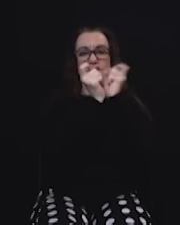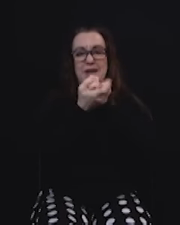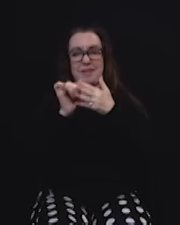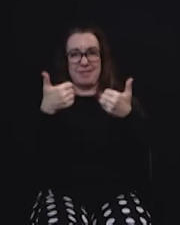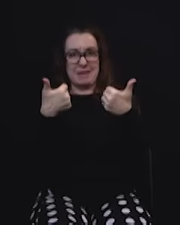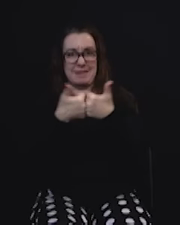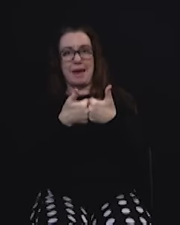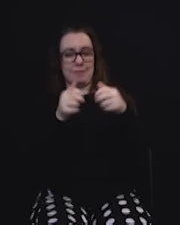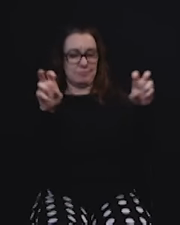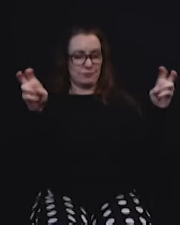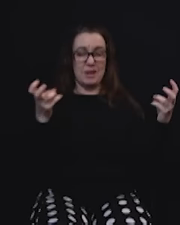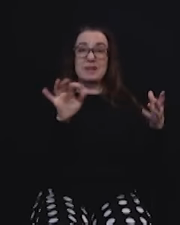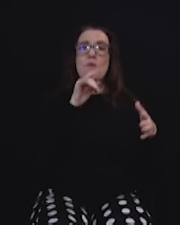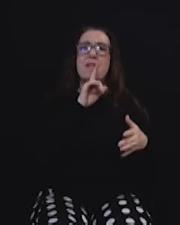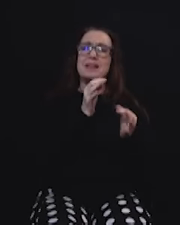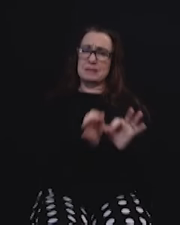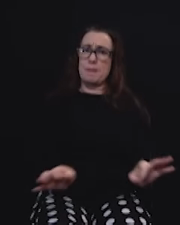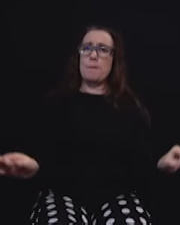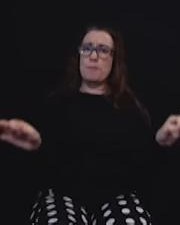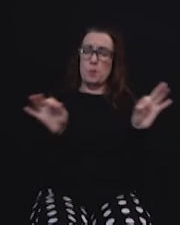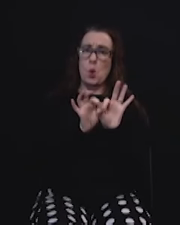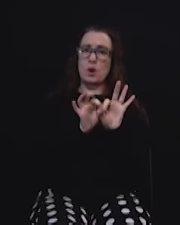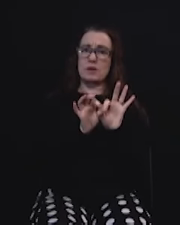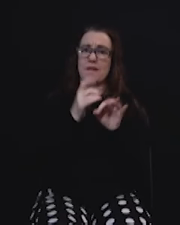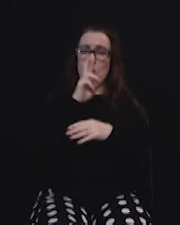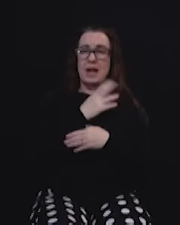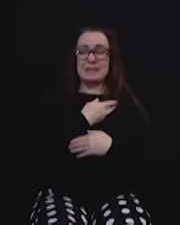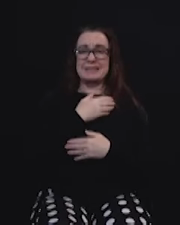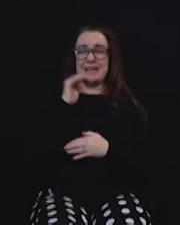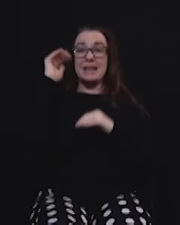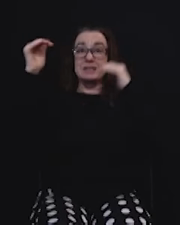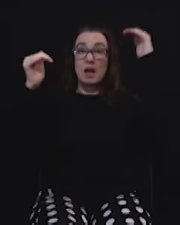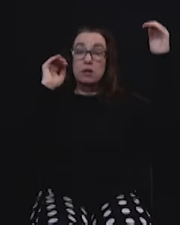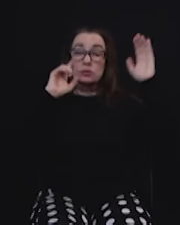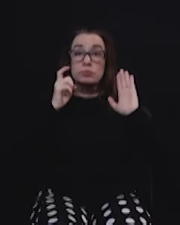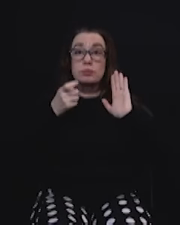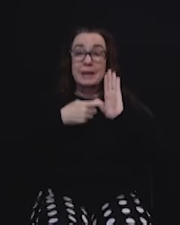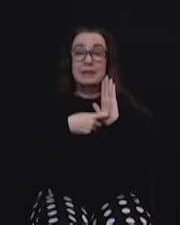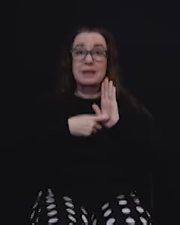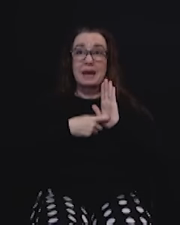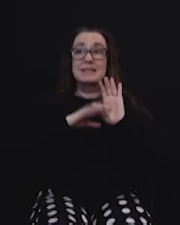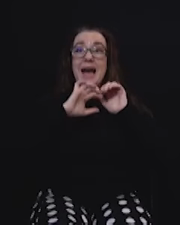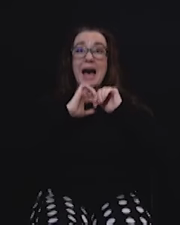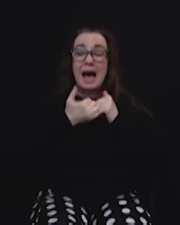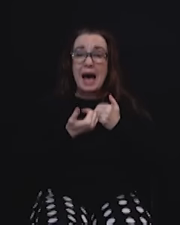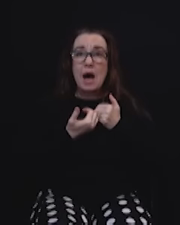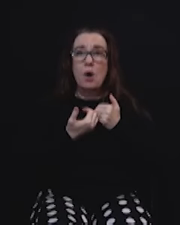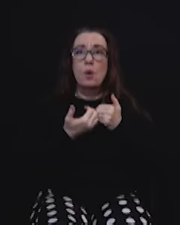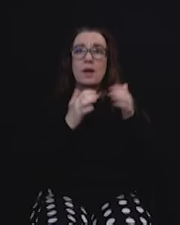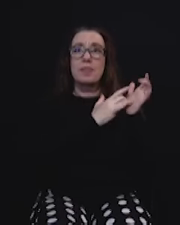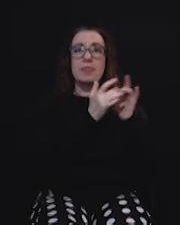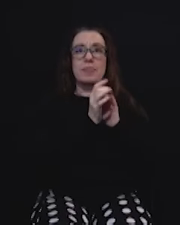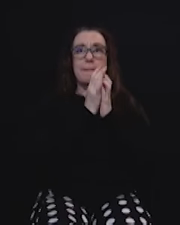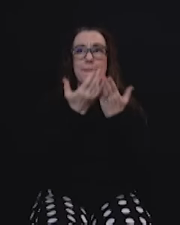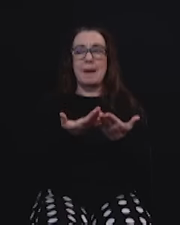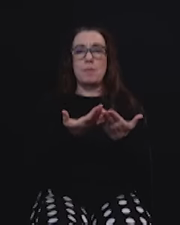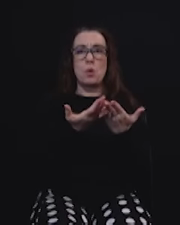earlier, it's so important for us as adults to recognize how much the Bible has to